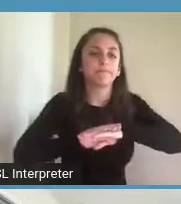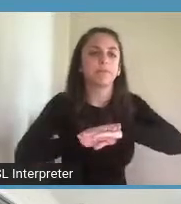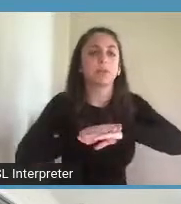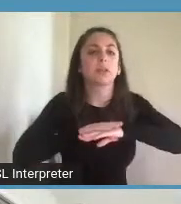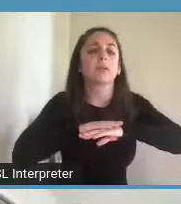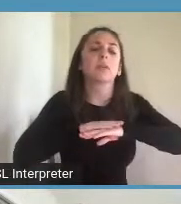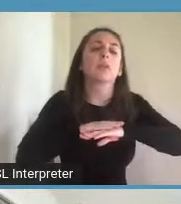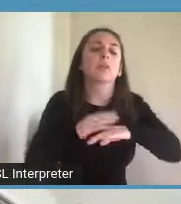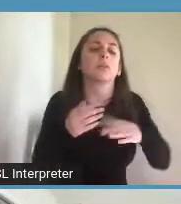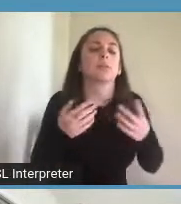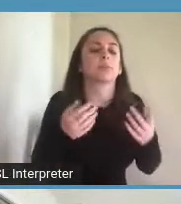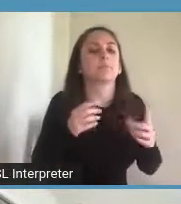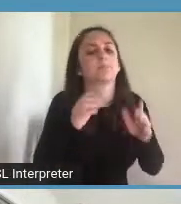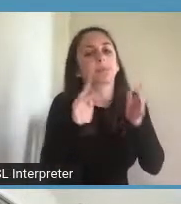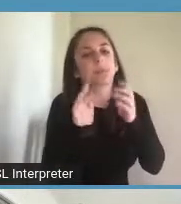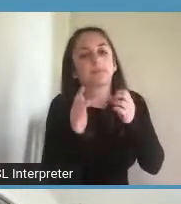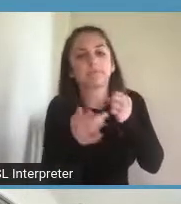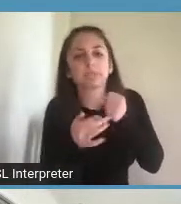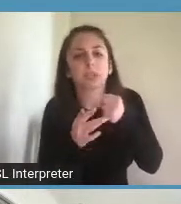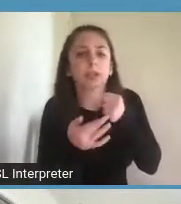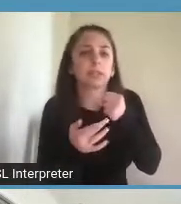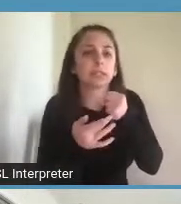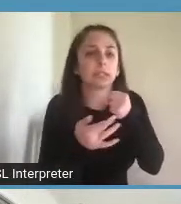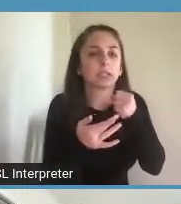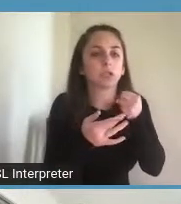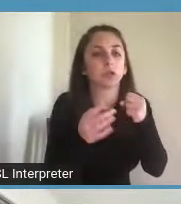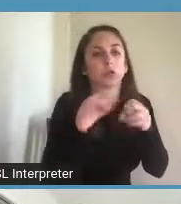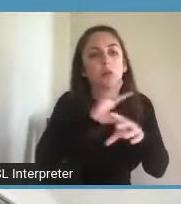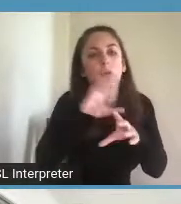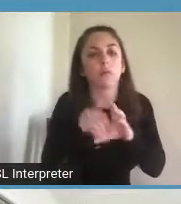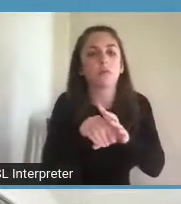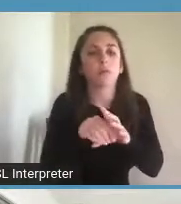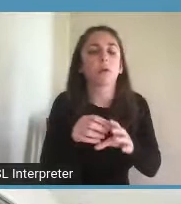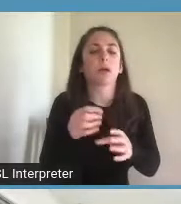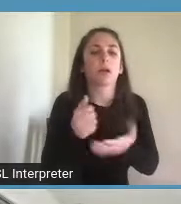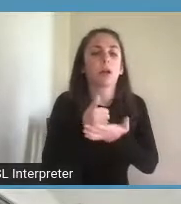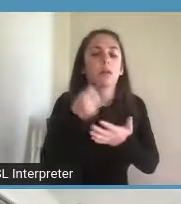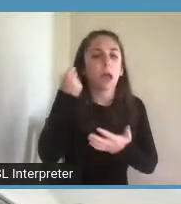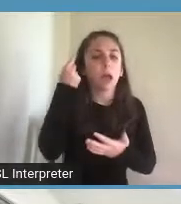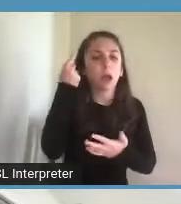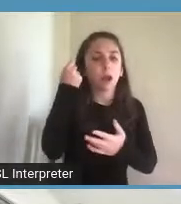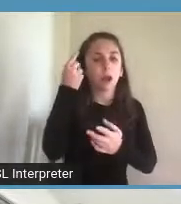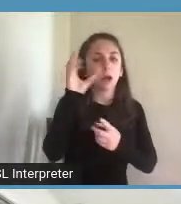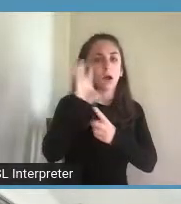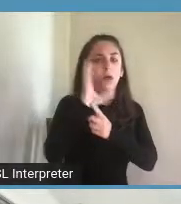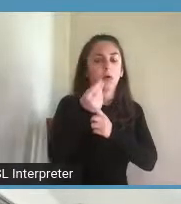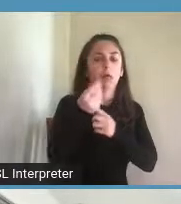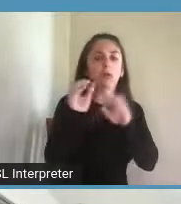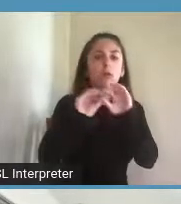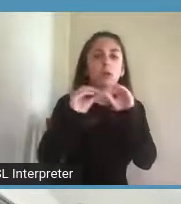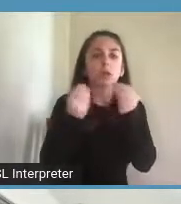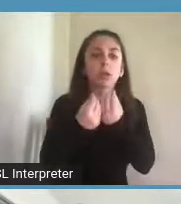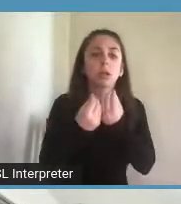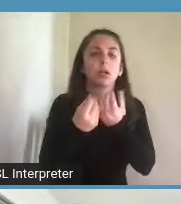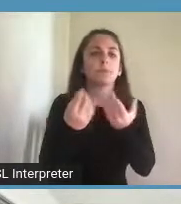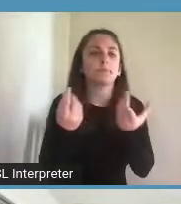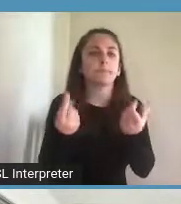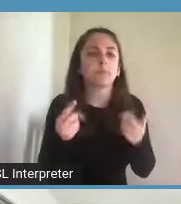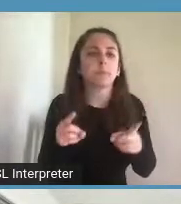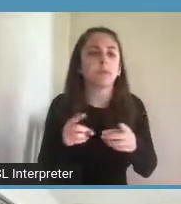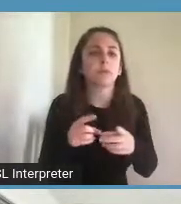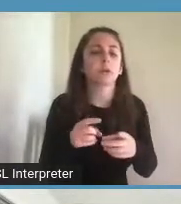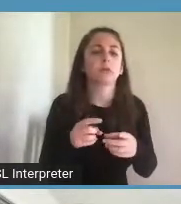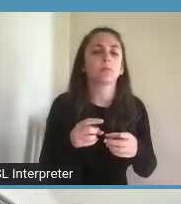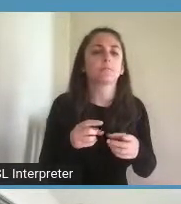for museums across the board. So this helps you understand for cultural organizations what's happening. We work with Impacts,